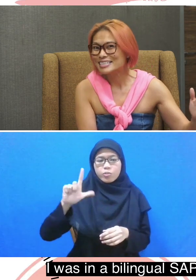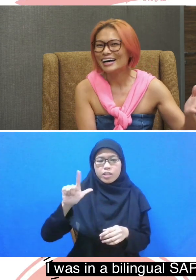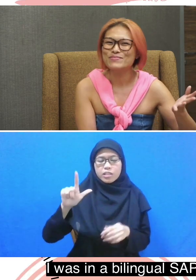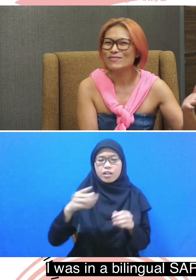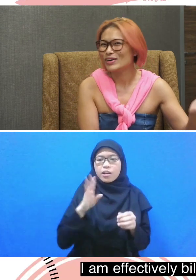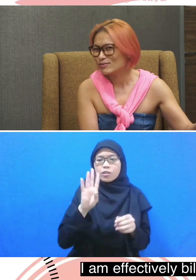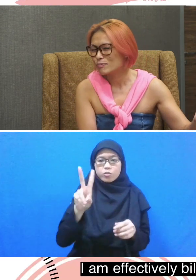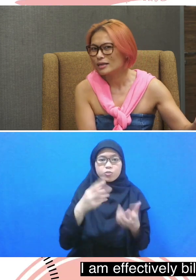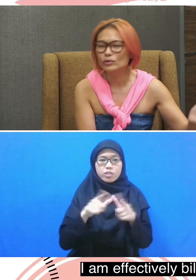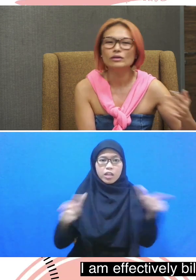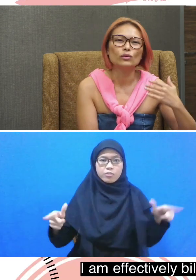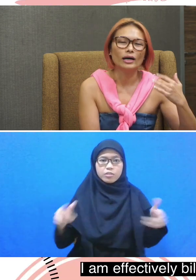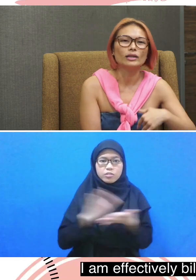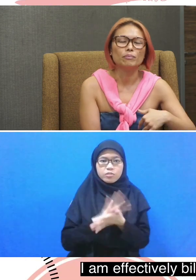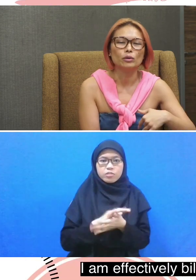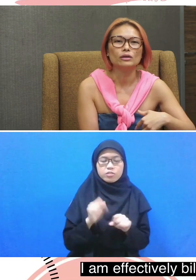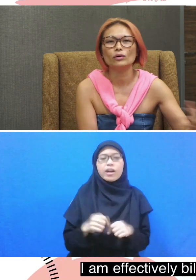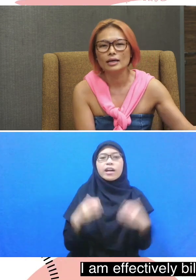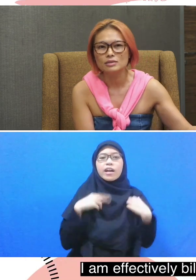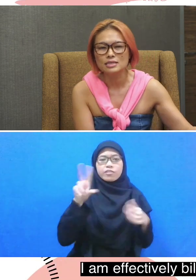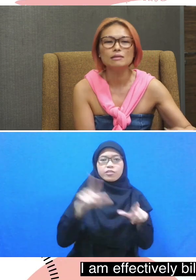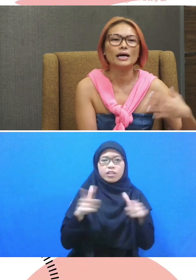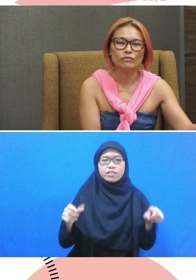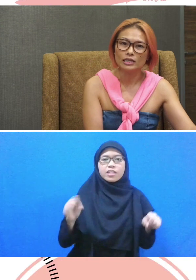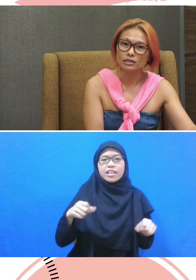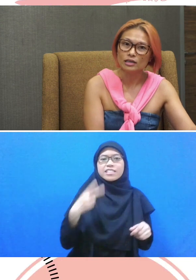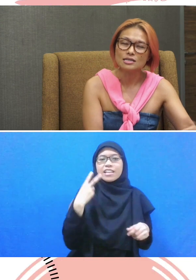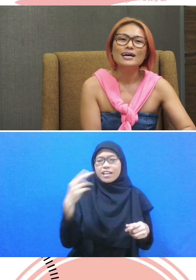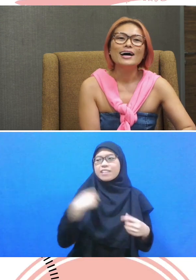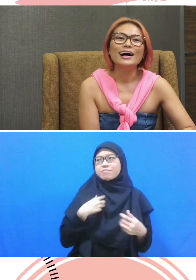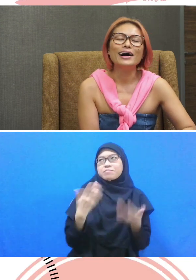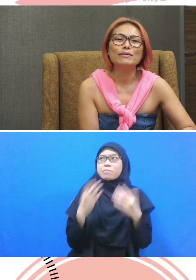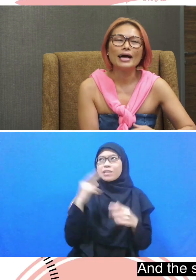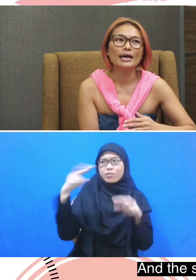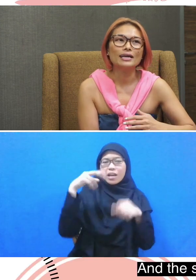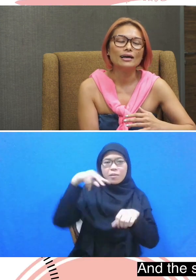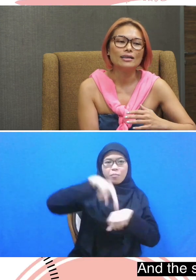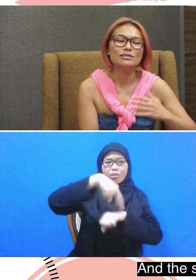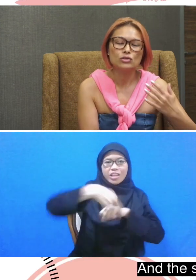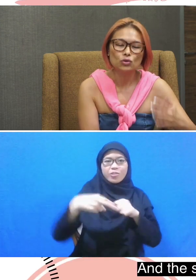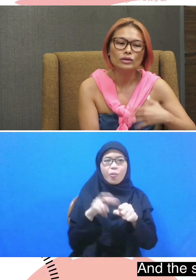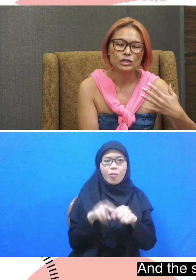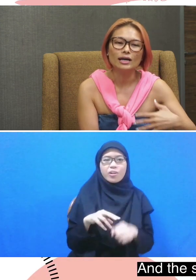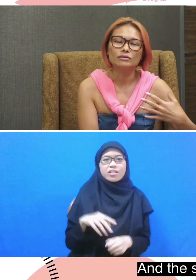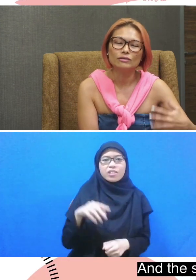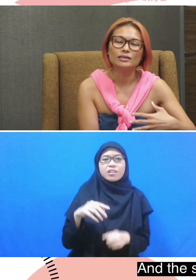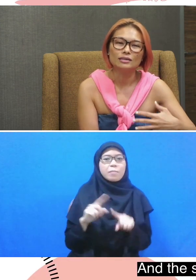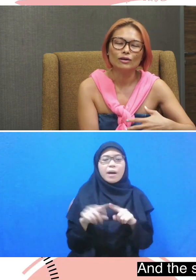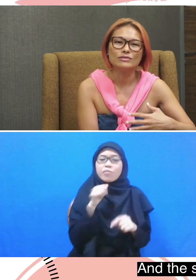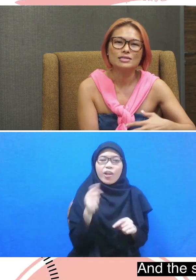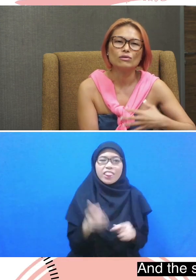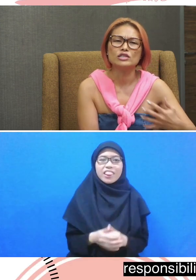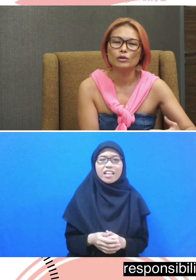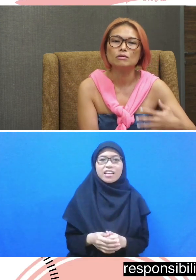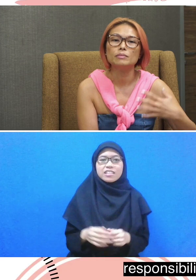yes, I'm effectively bilingual, although I look like a potato on the outside, but I'm really not. The school actually cultivated a lot